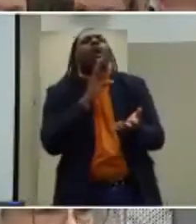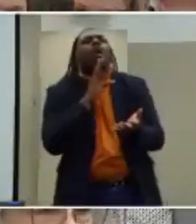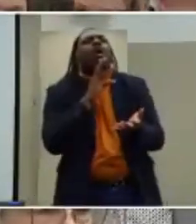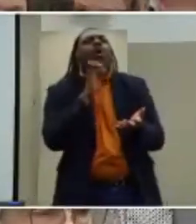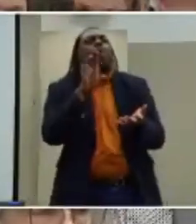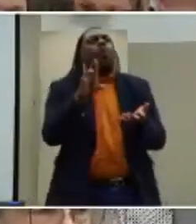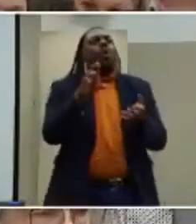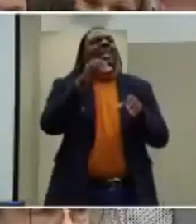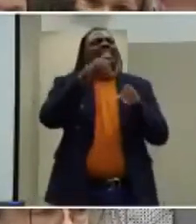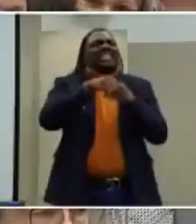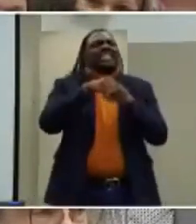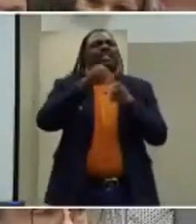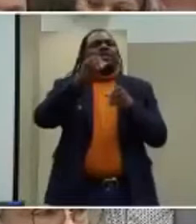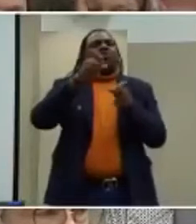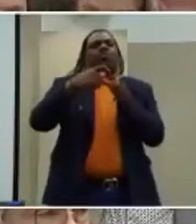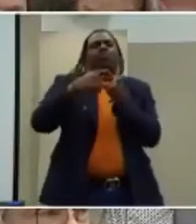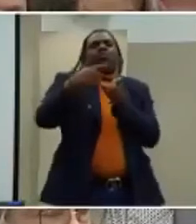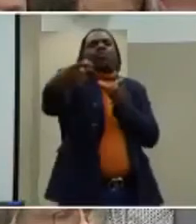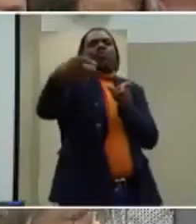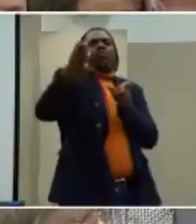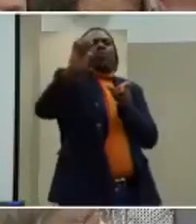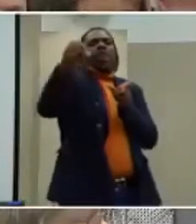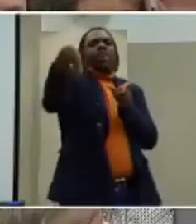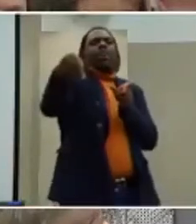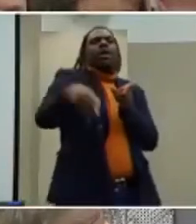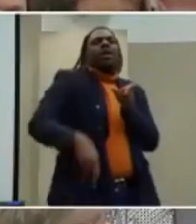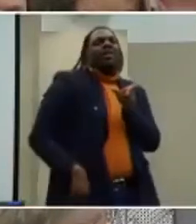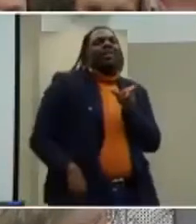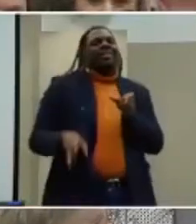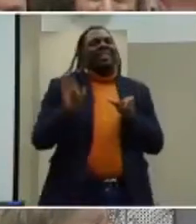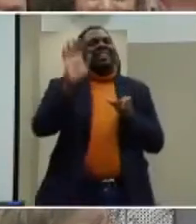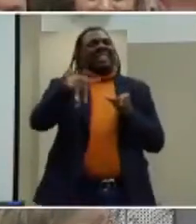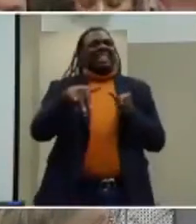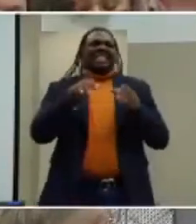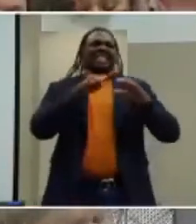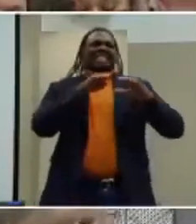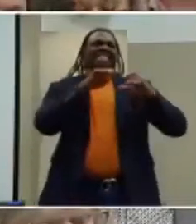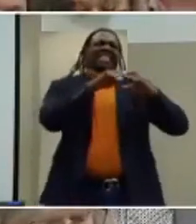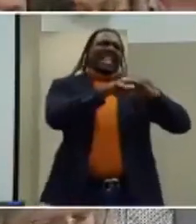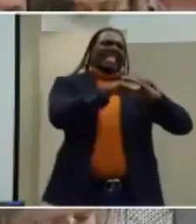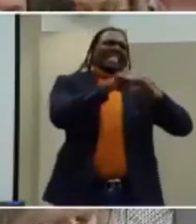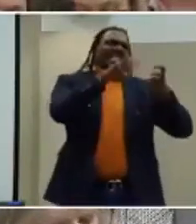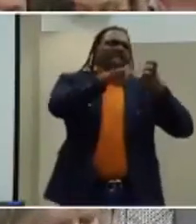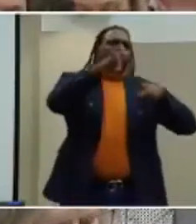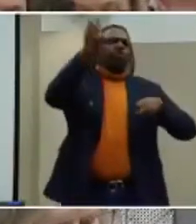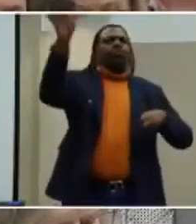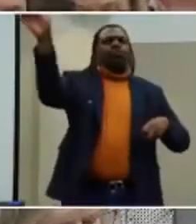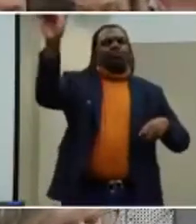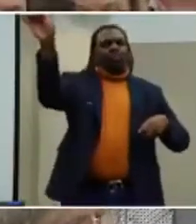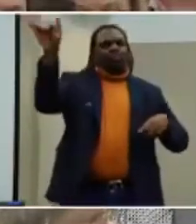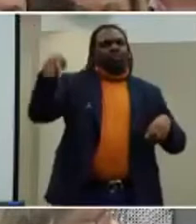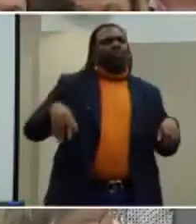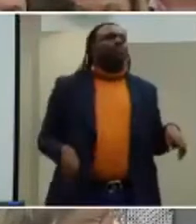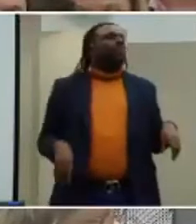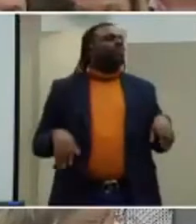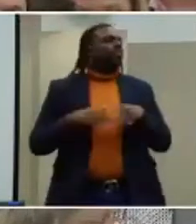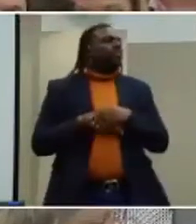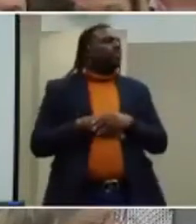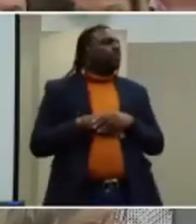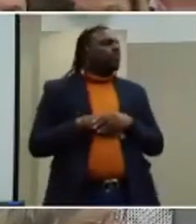along the railing, and that should be considered an access issue too. And then